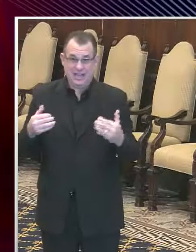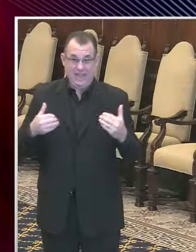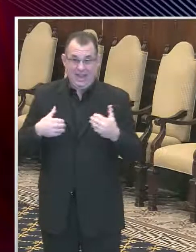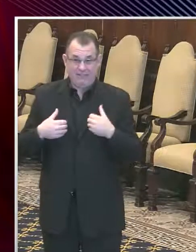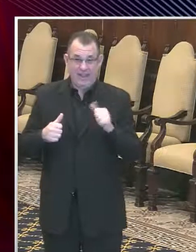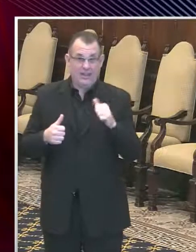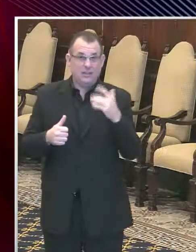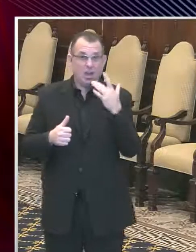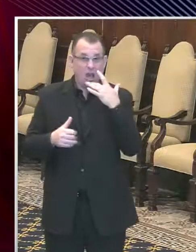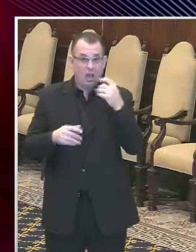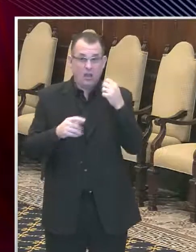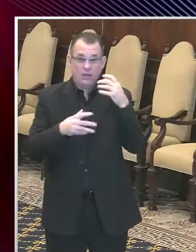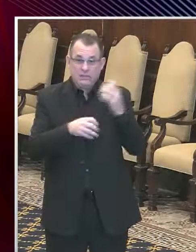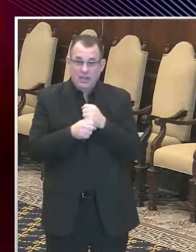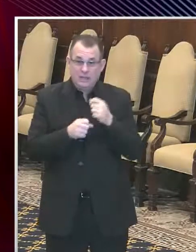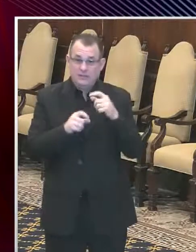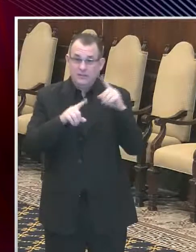state?